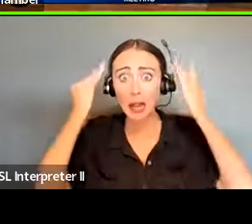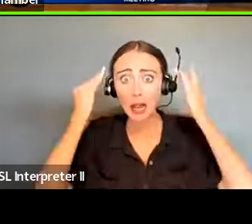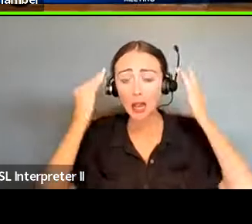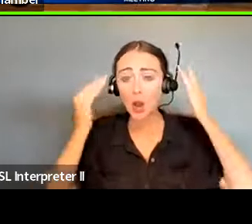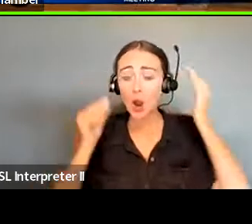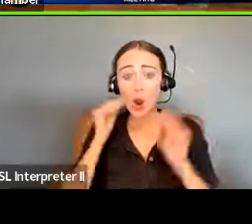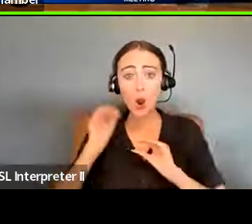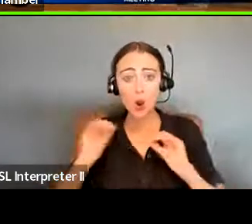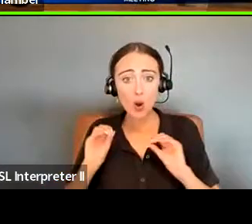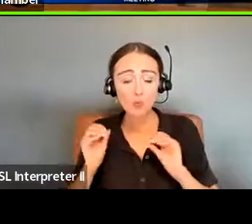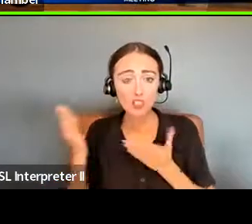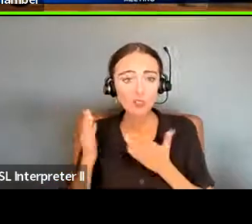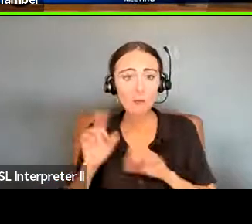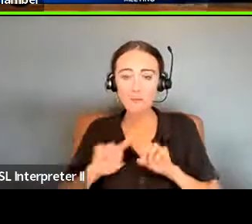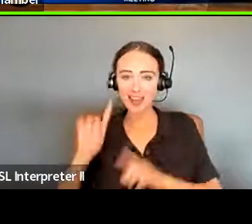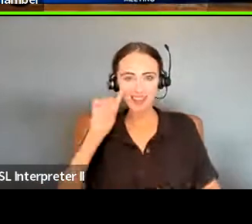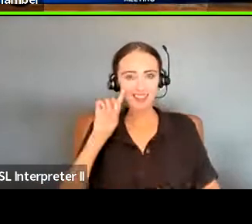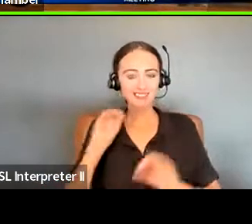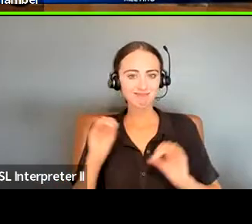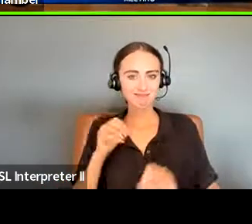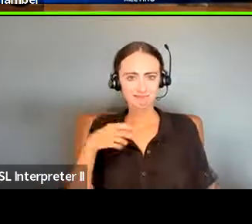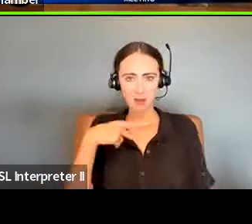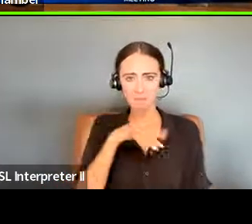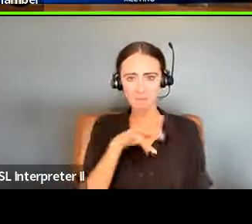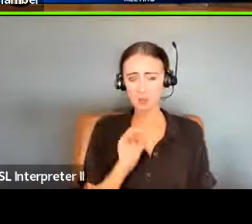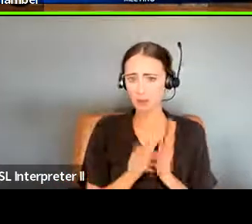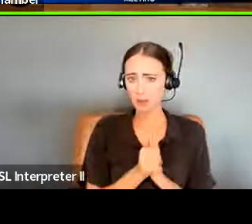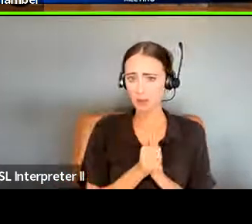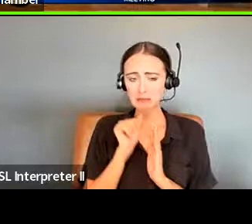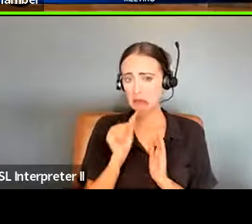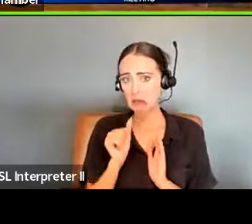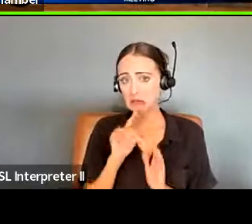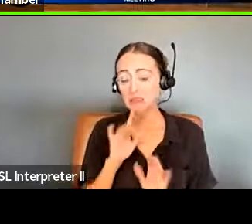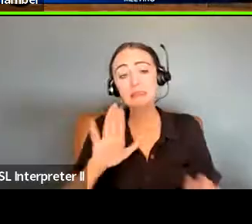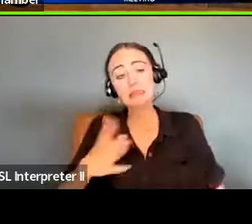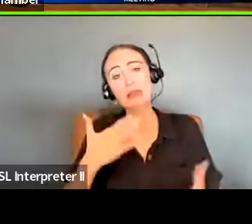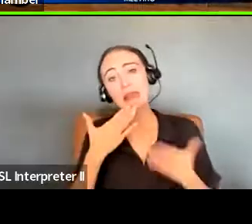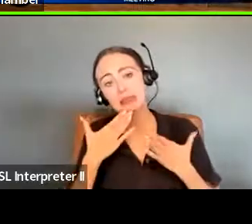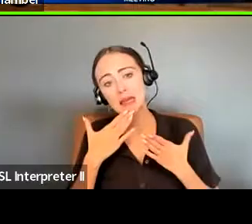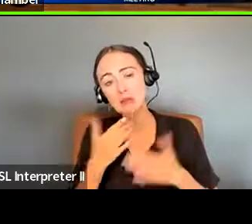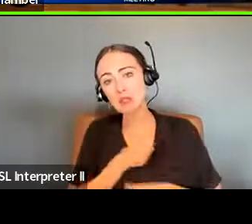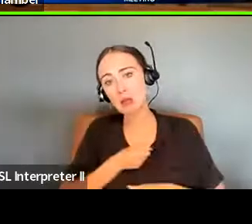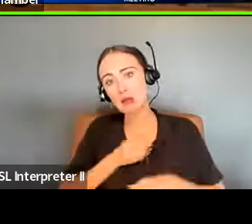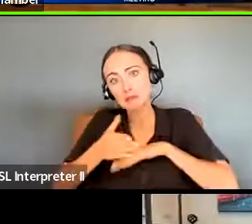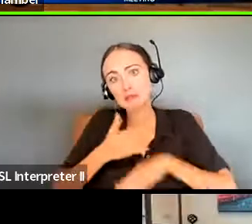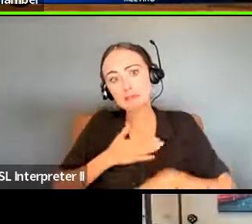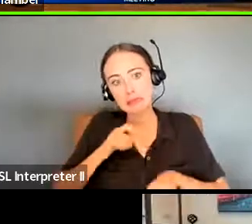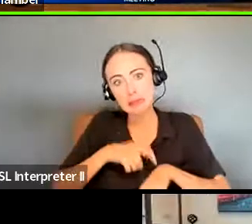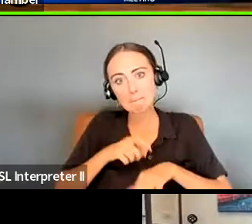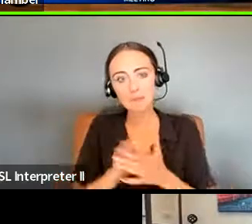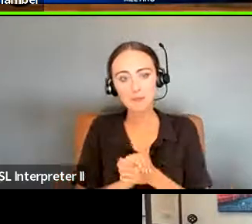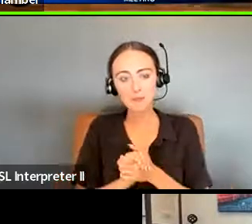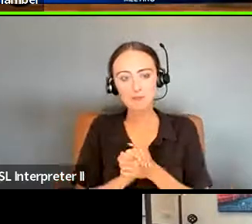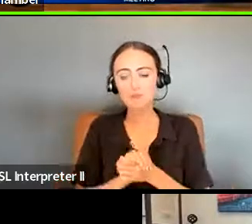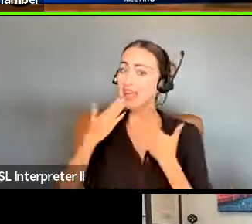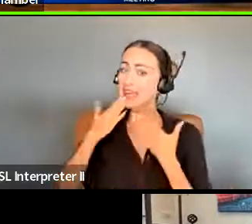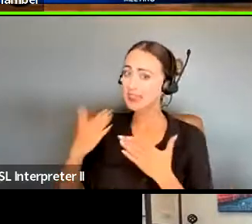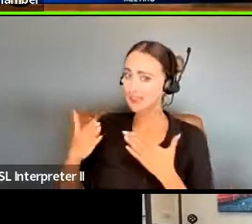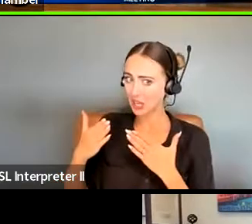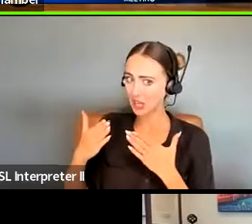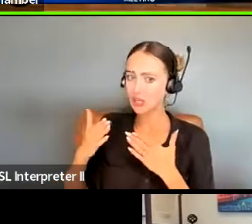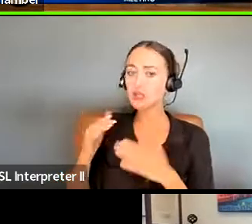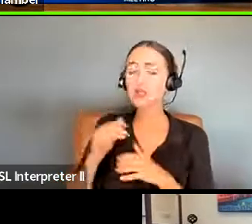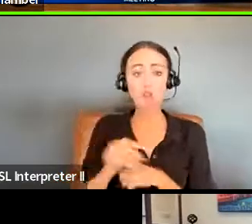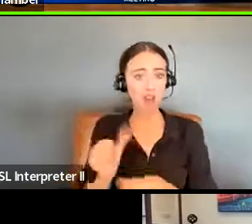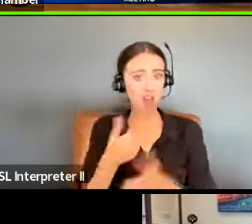system, but I don't see that in Councilmember Pinto's amendment. Thank you. I'm sorry for going over time. Thank you, Councilmember Silverman.